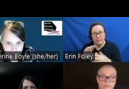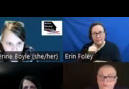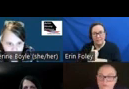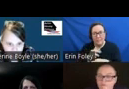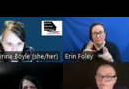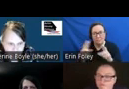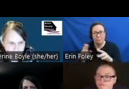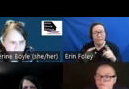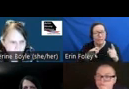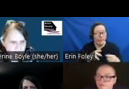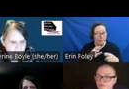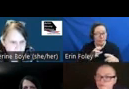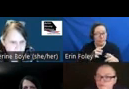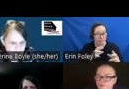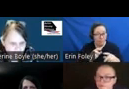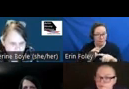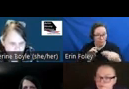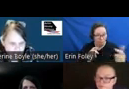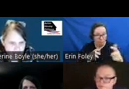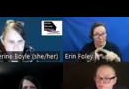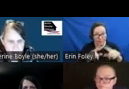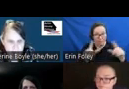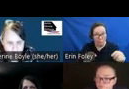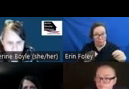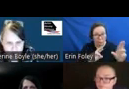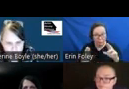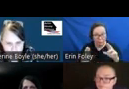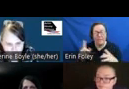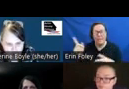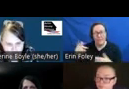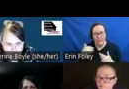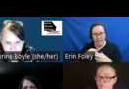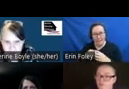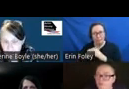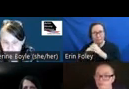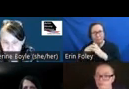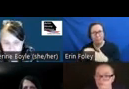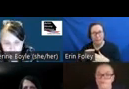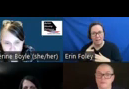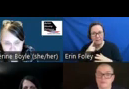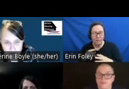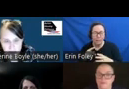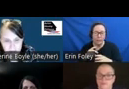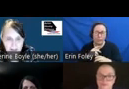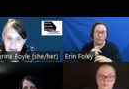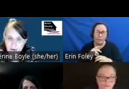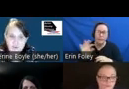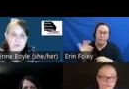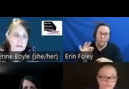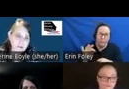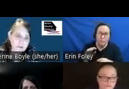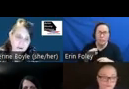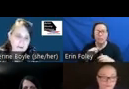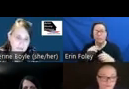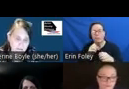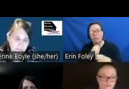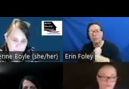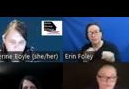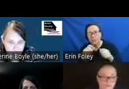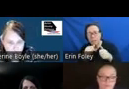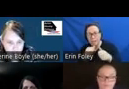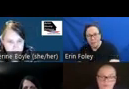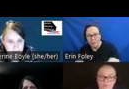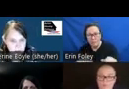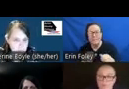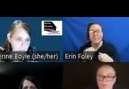appliances. When he gets his voucher, he moves into an apartment, and I really need to change this to say house because there aren't that many